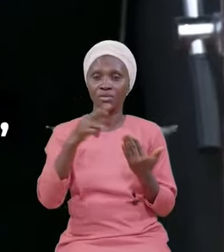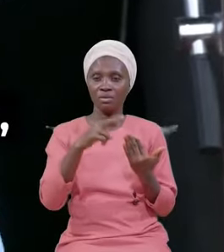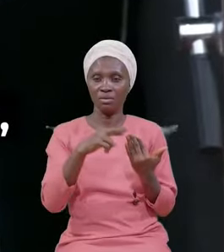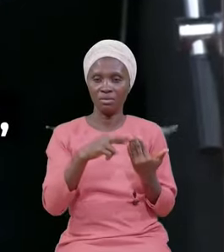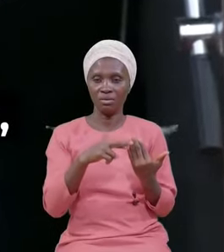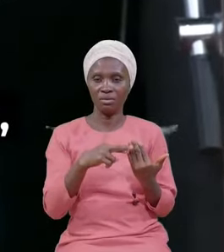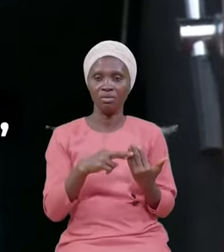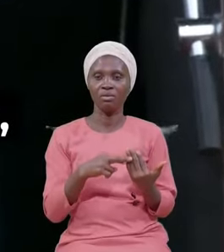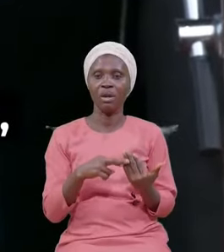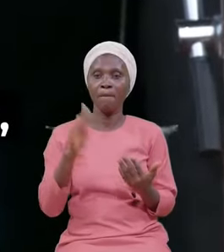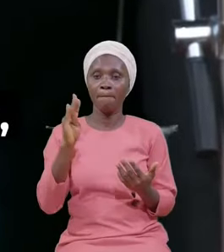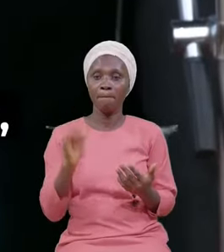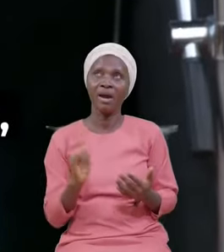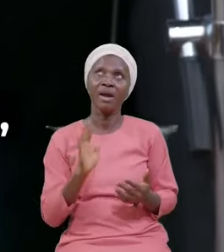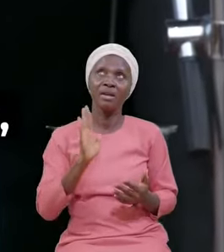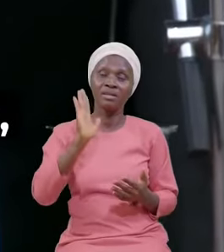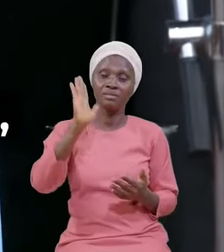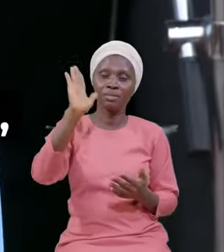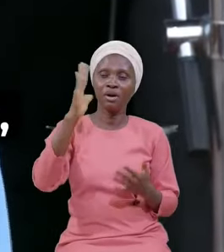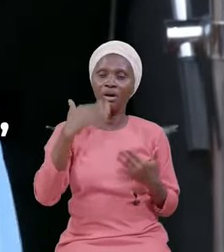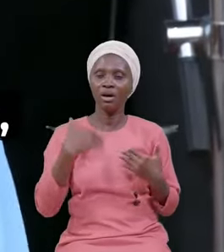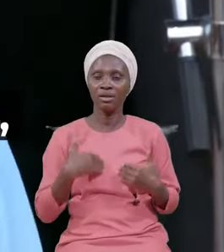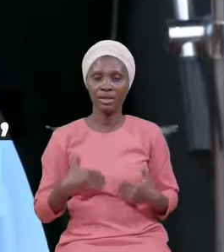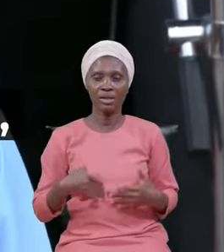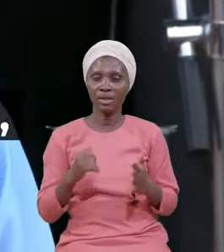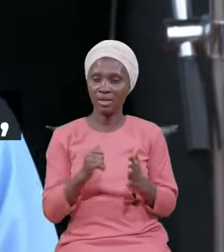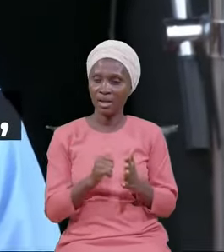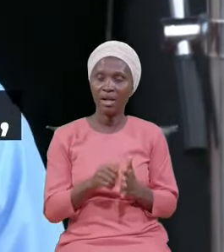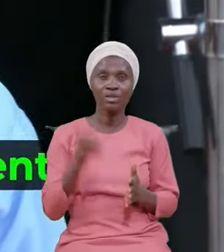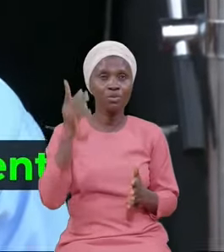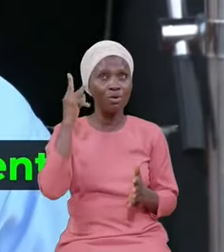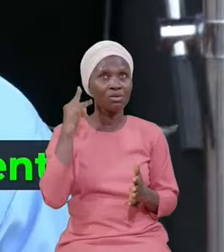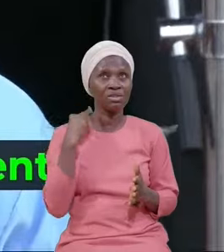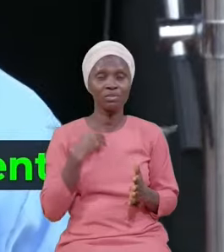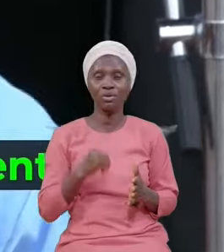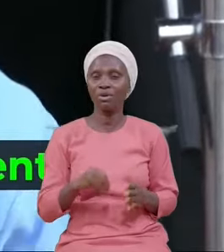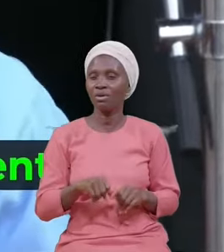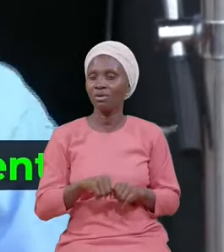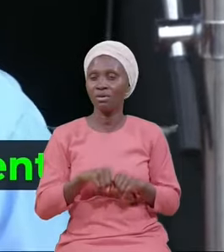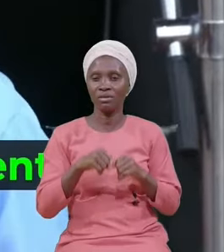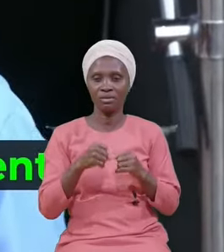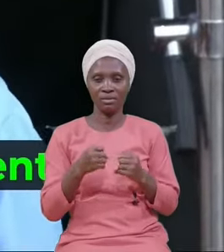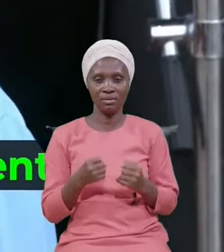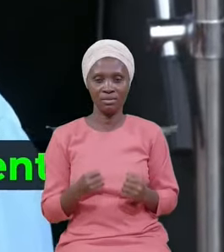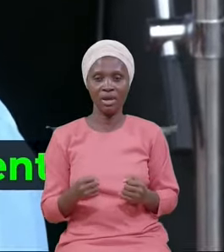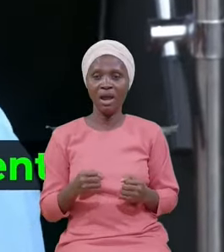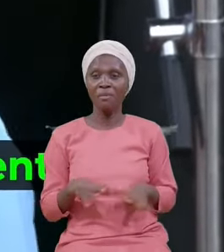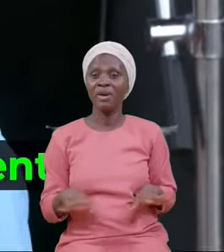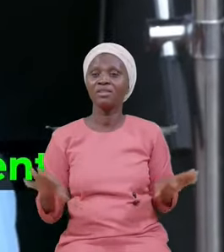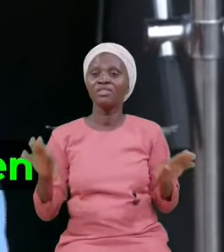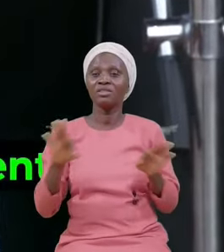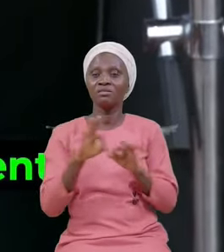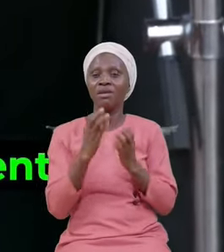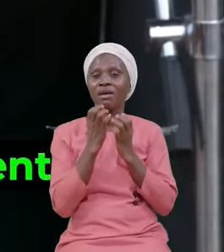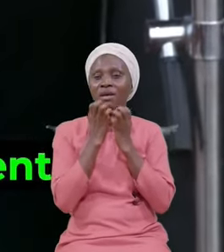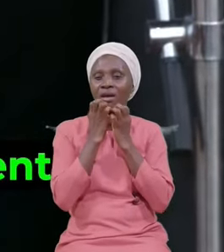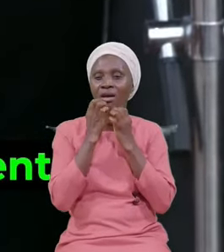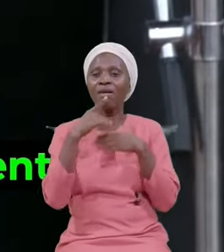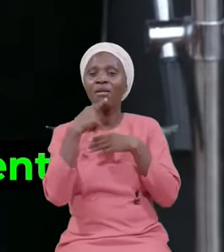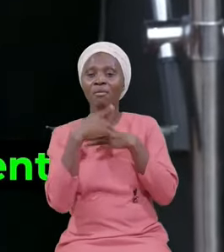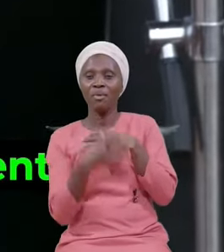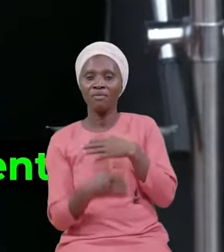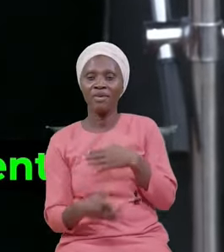restored by his body that was broken Precious Blood